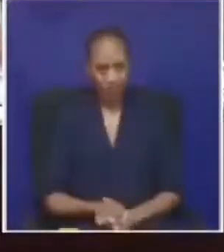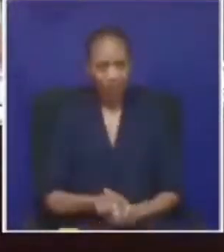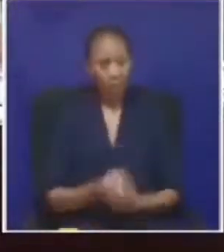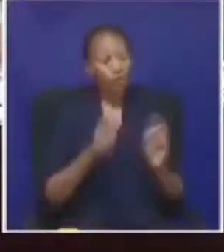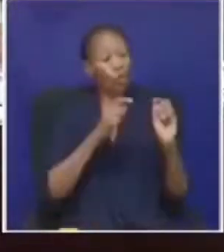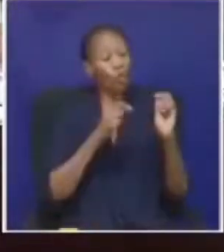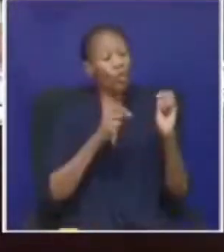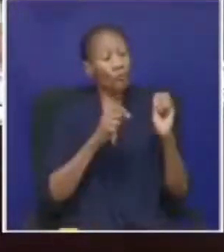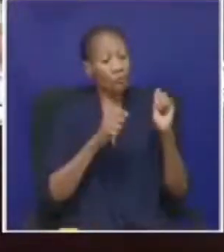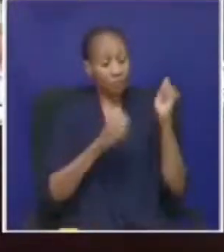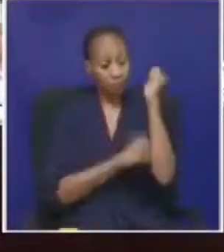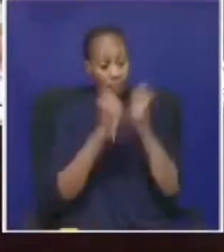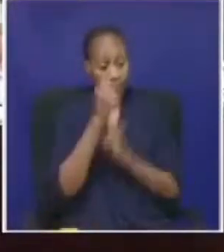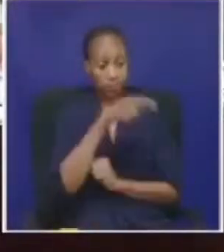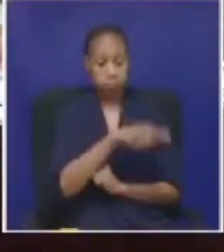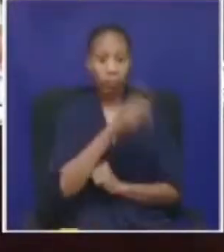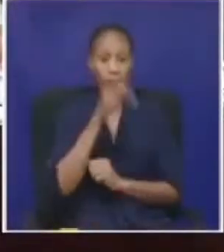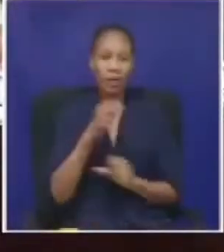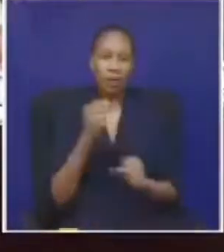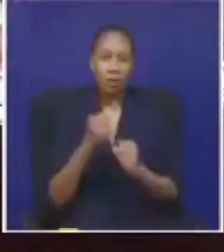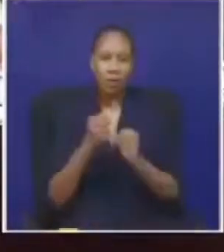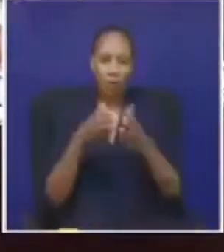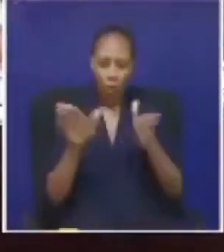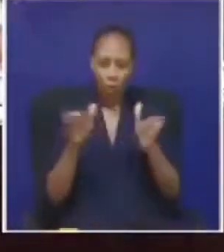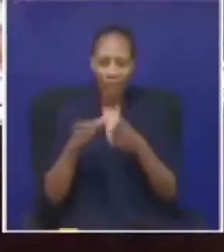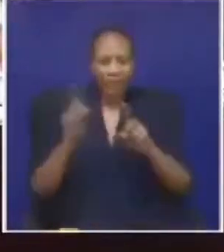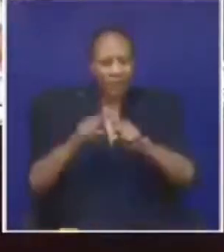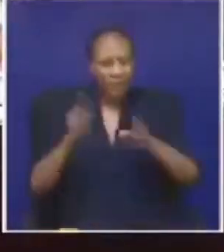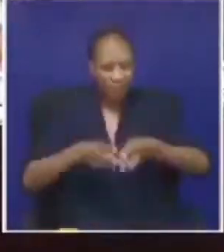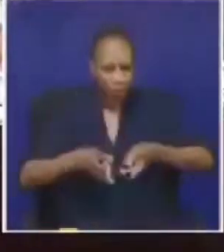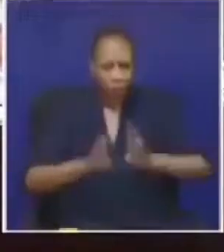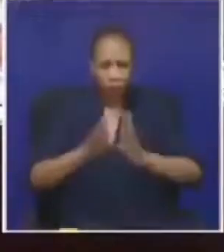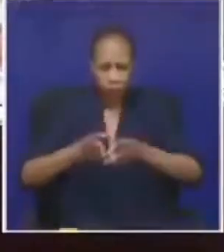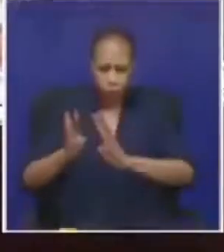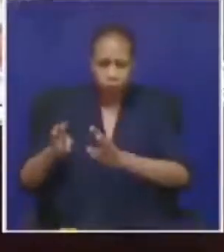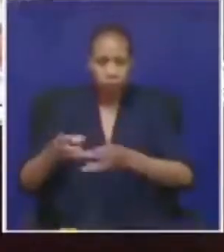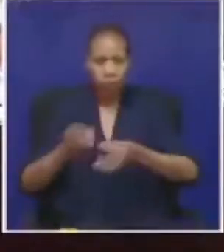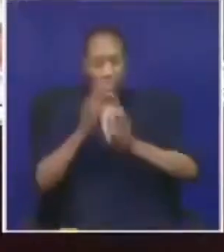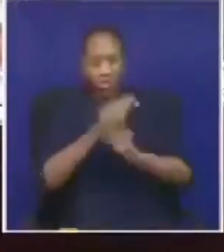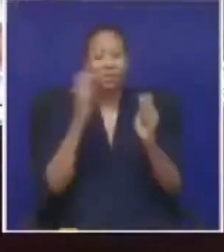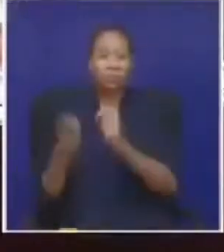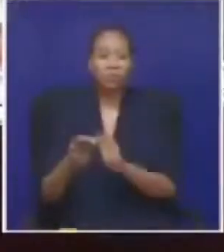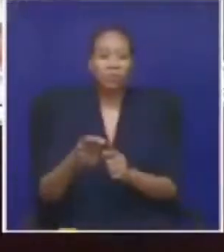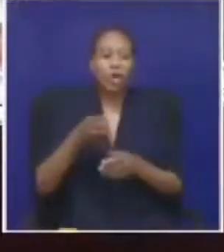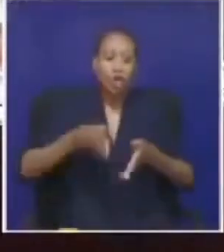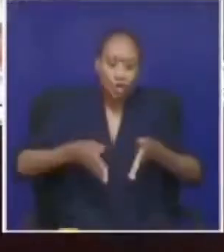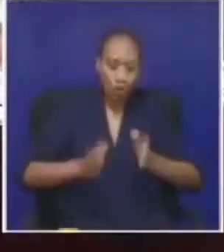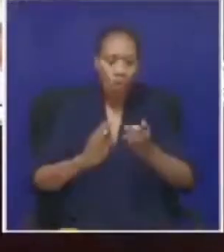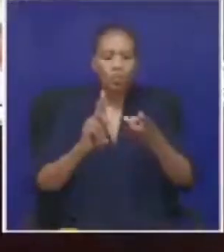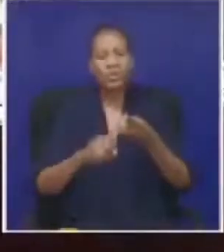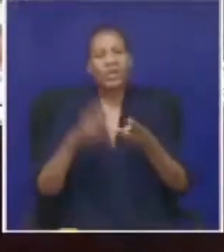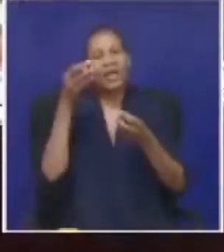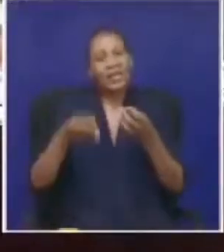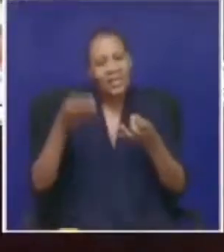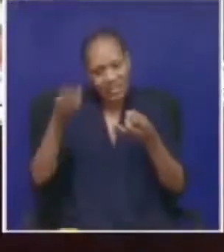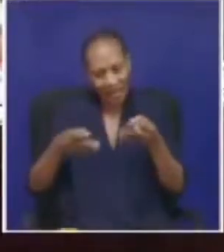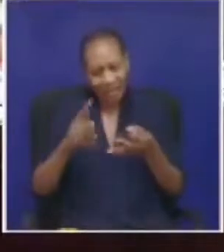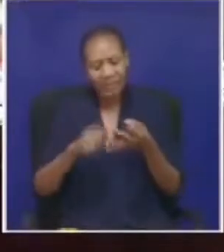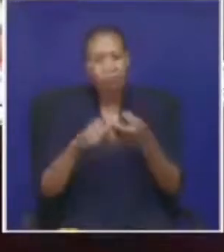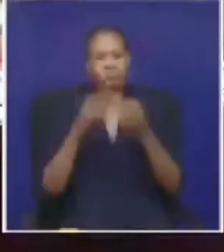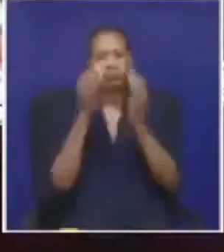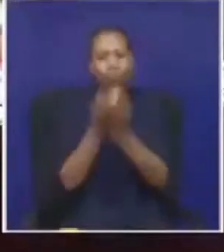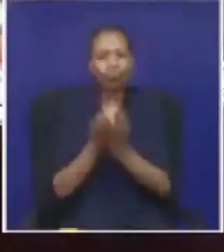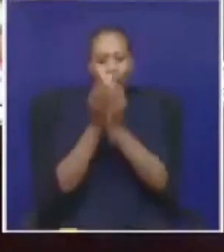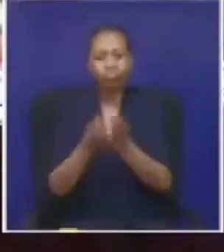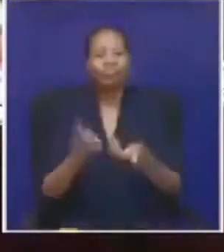will oversee multiple transport modes, including roads, rail, maritime, and